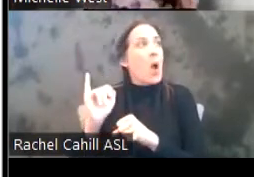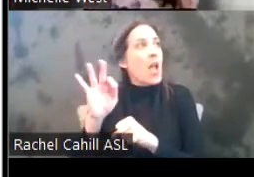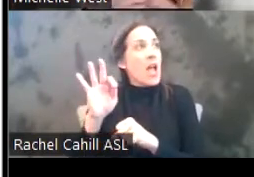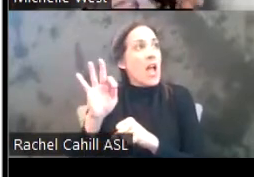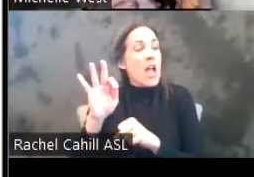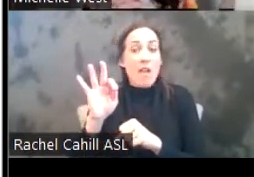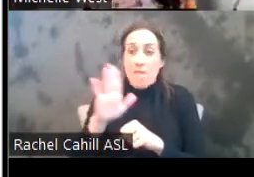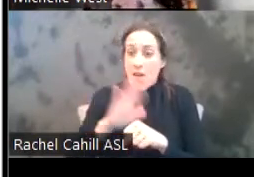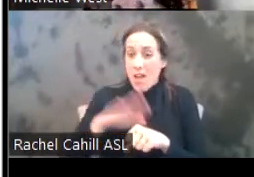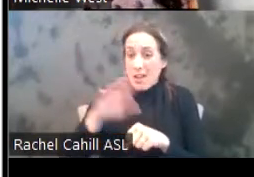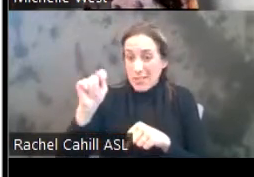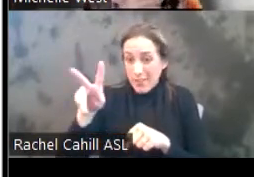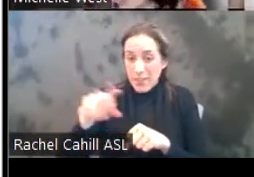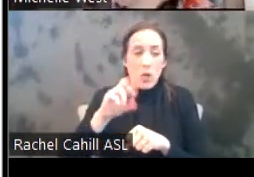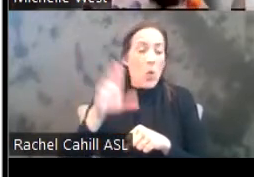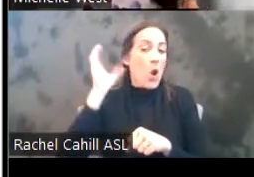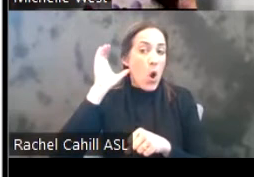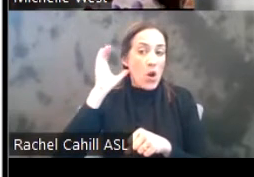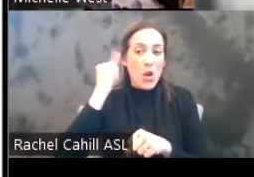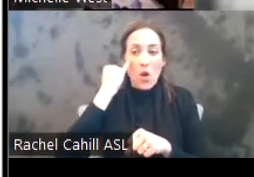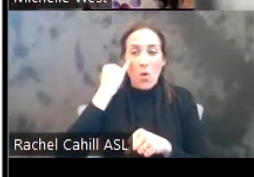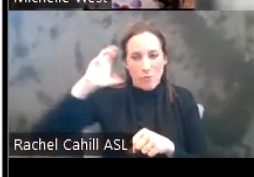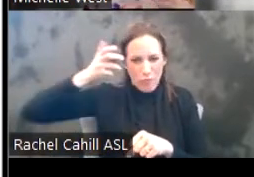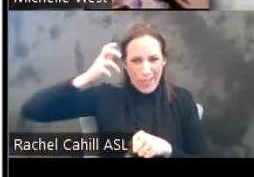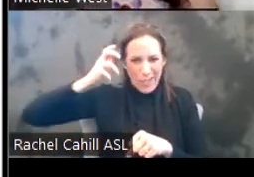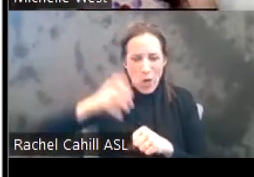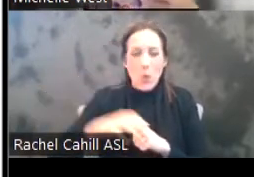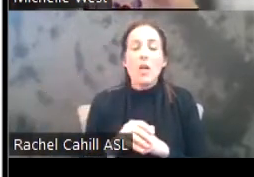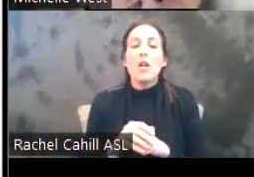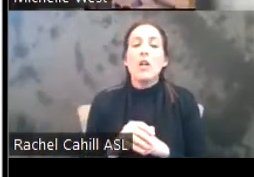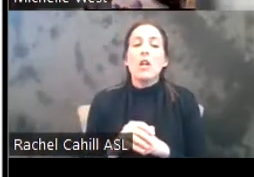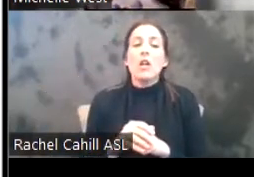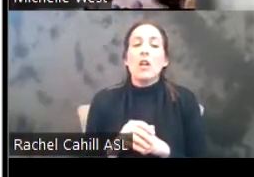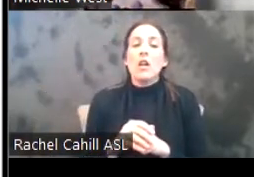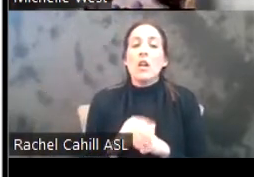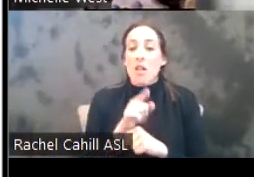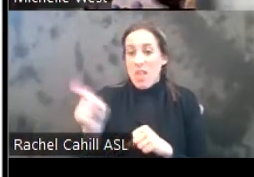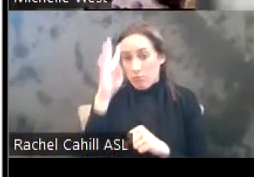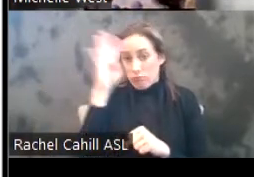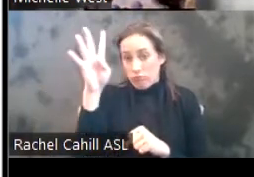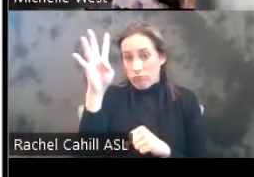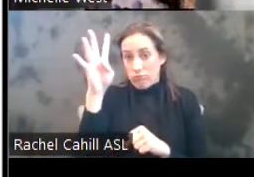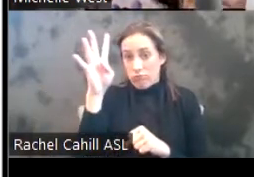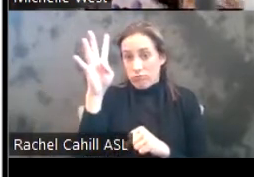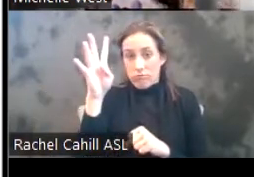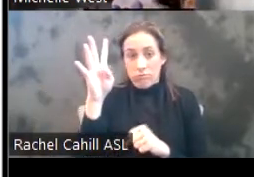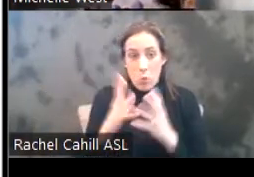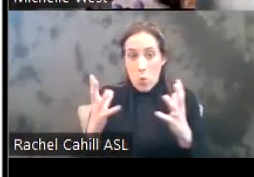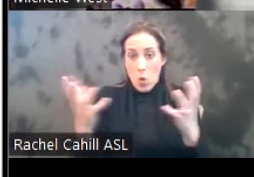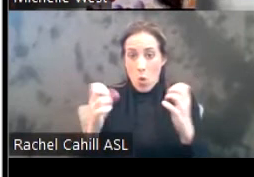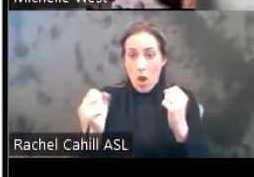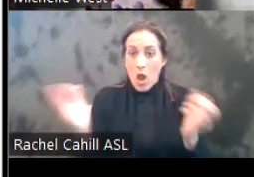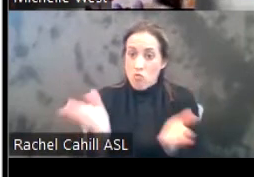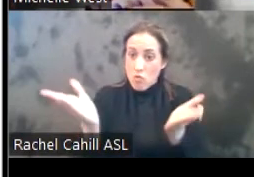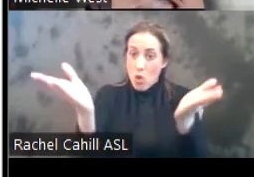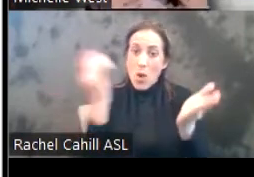if it's on TV, or an audio track if it's radio. And you basically need to come up with what you want to promote. If you want to promote